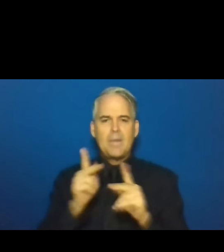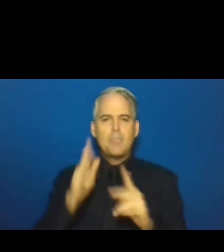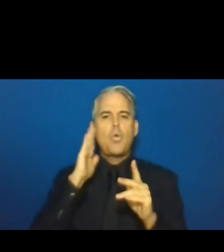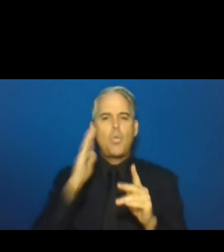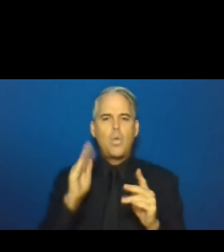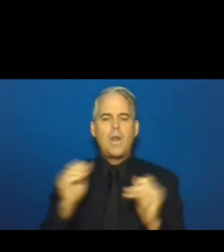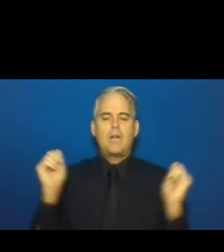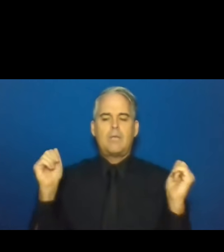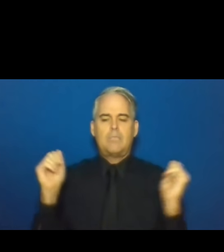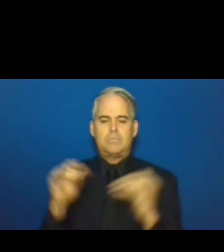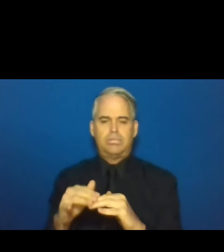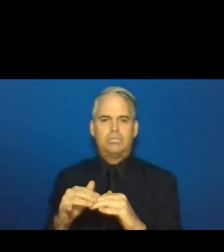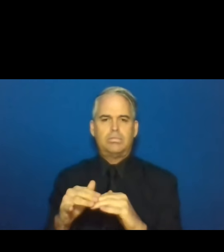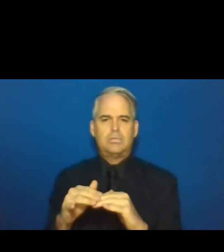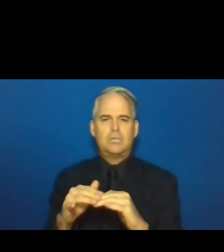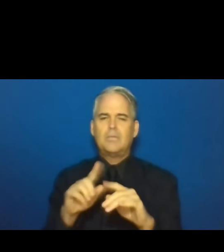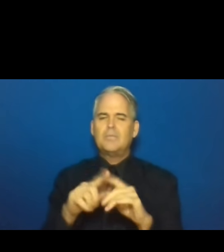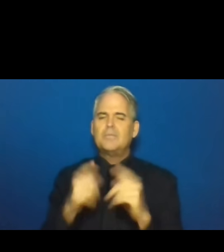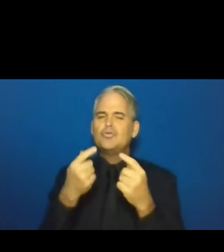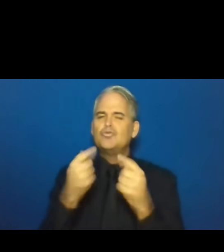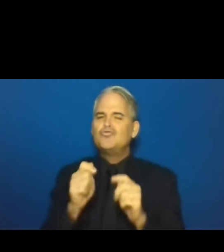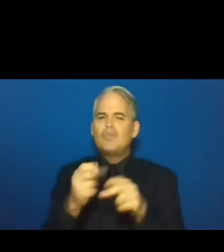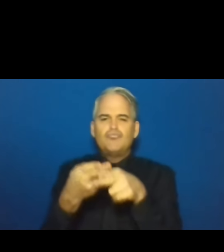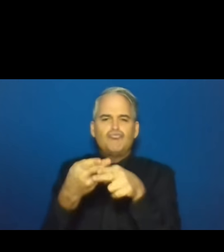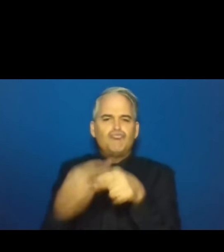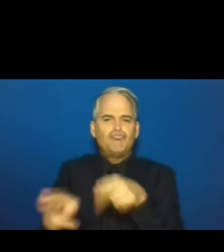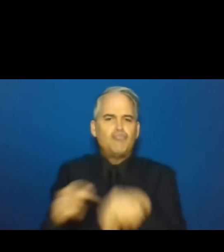group public gatherings if that's what you have,